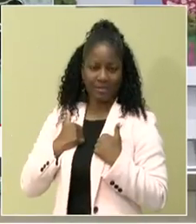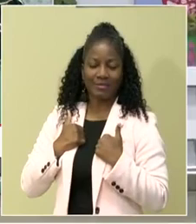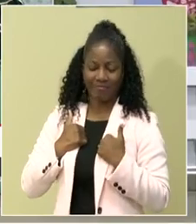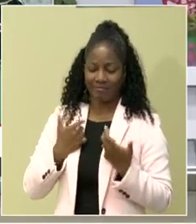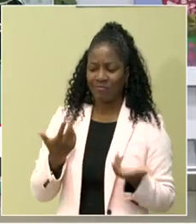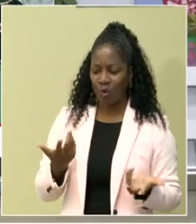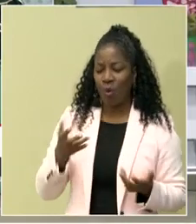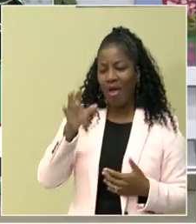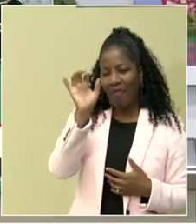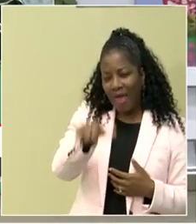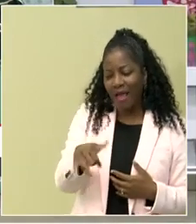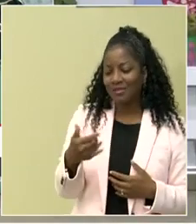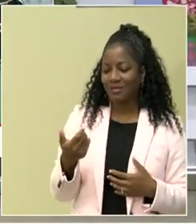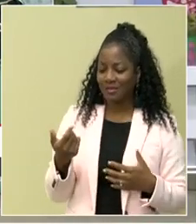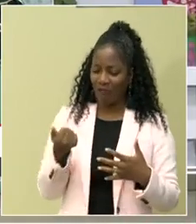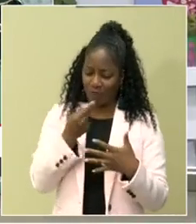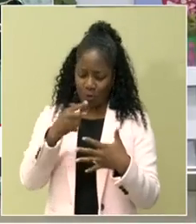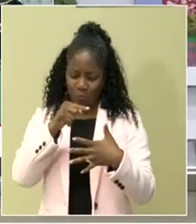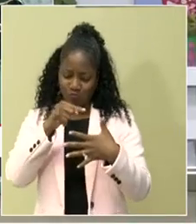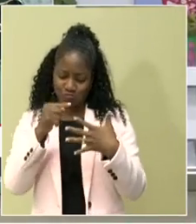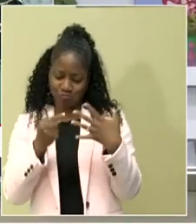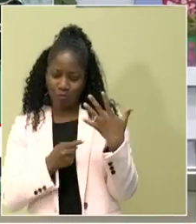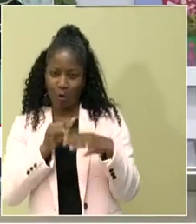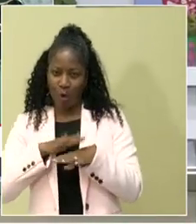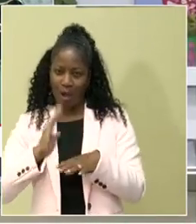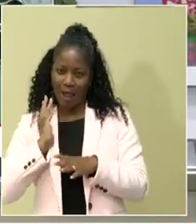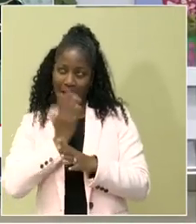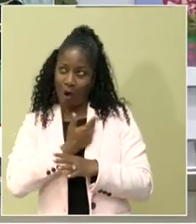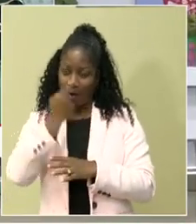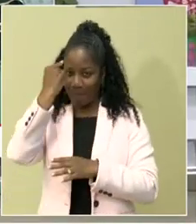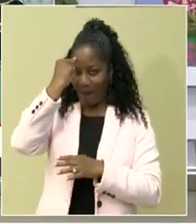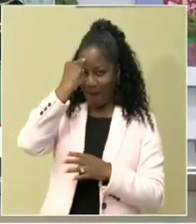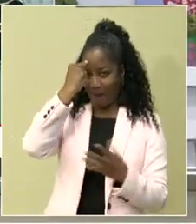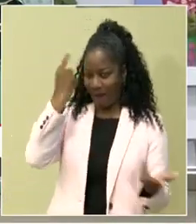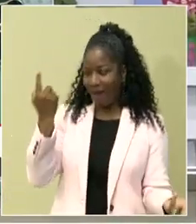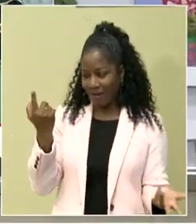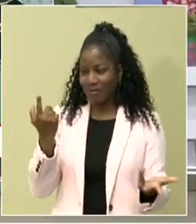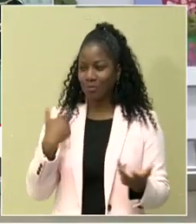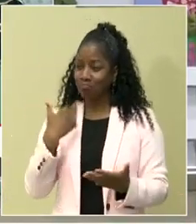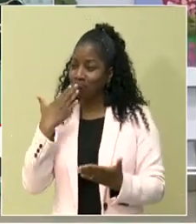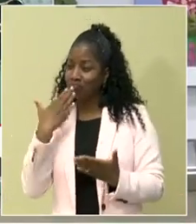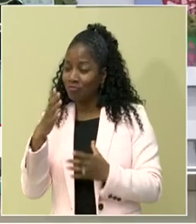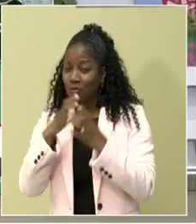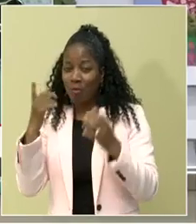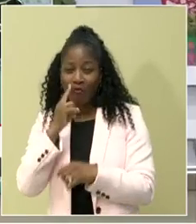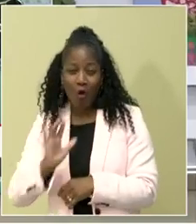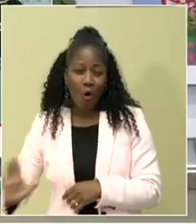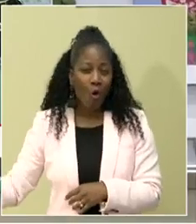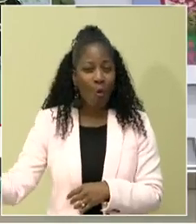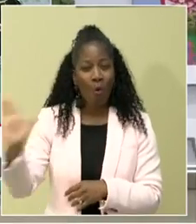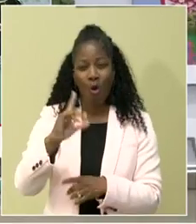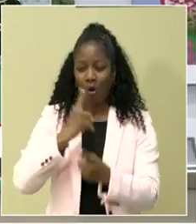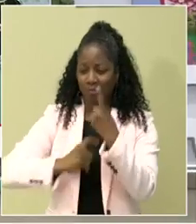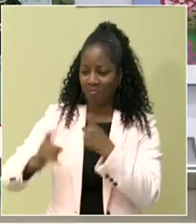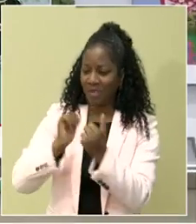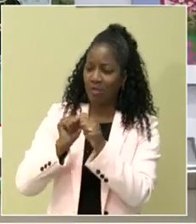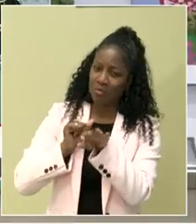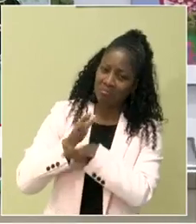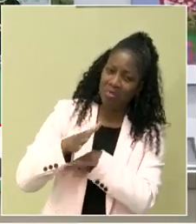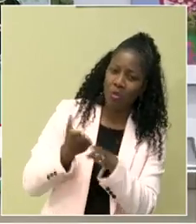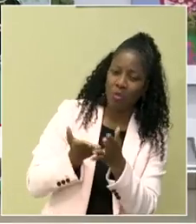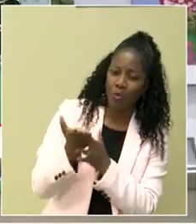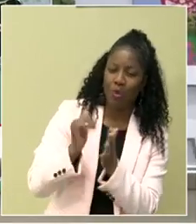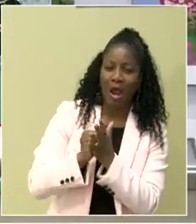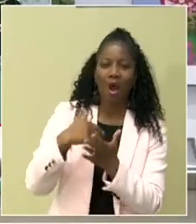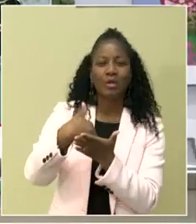few things on our minds. I want to thank you for all of the questions that you submitted through our